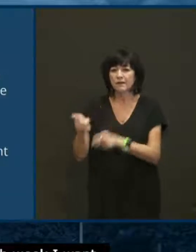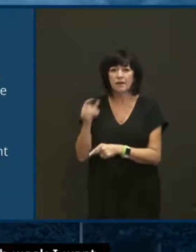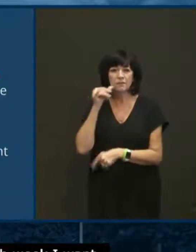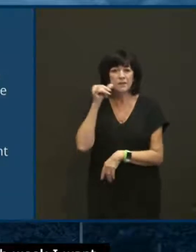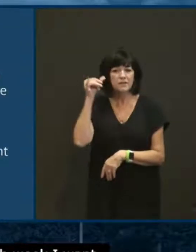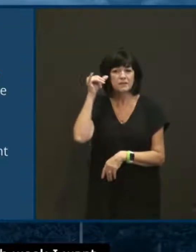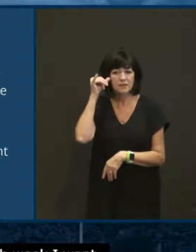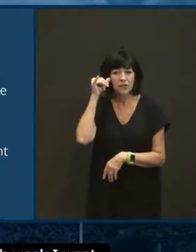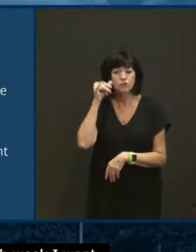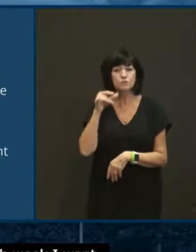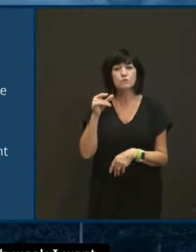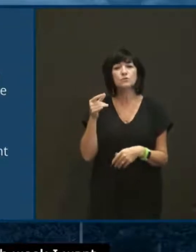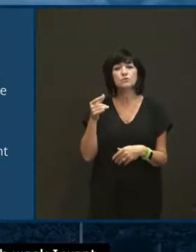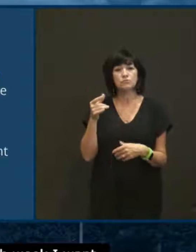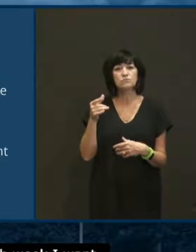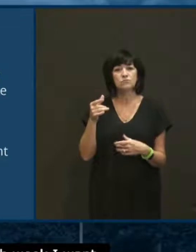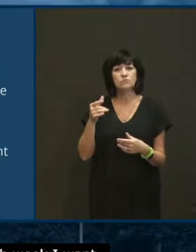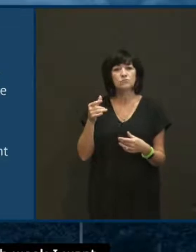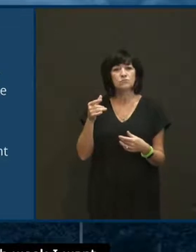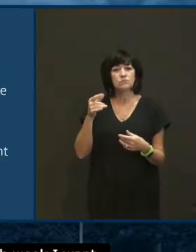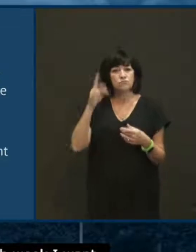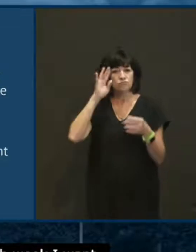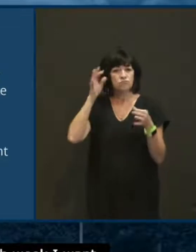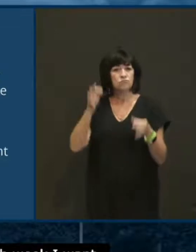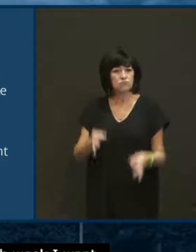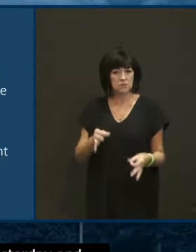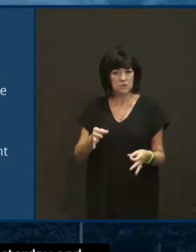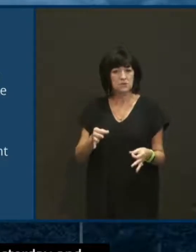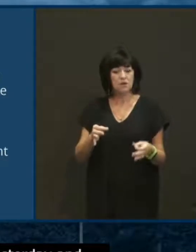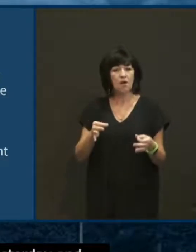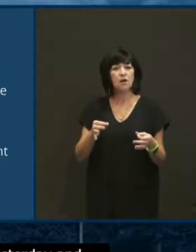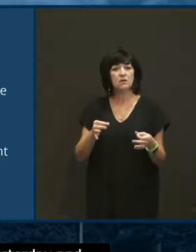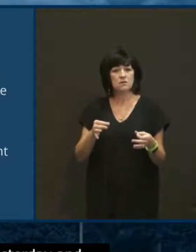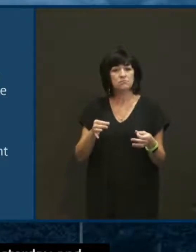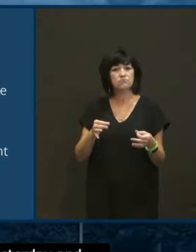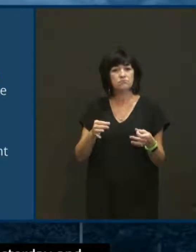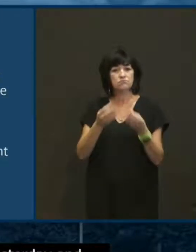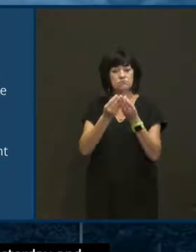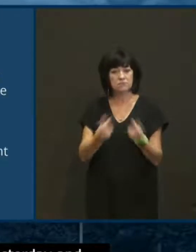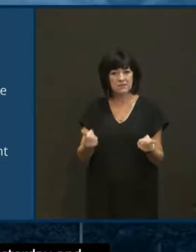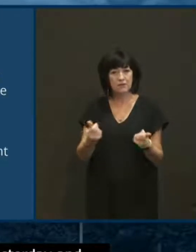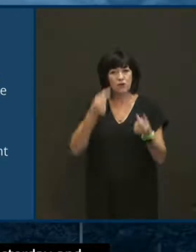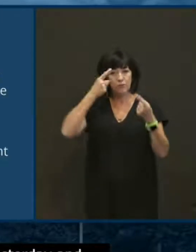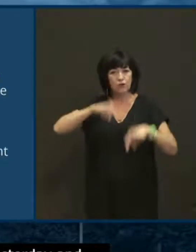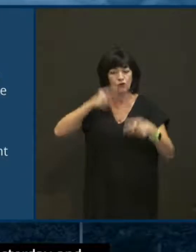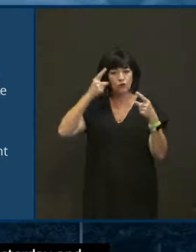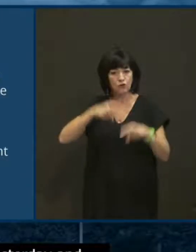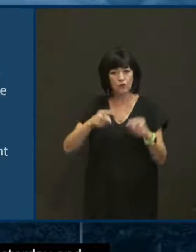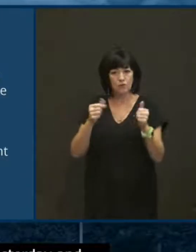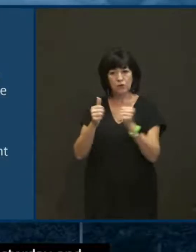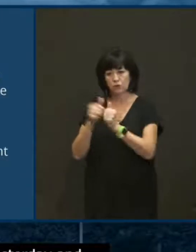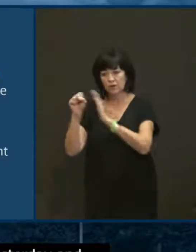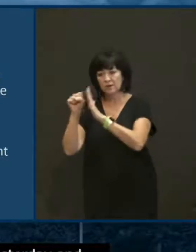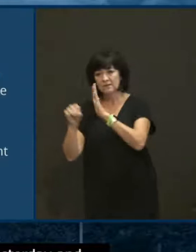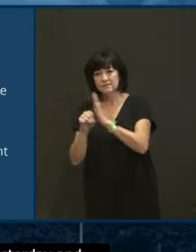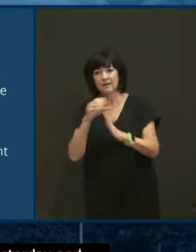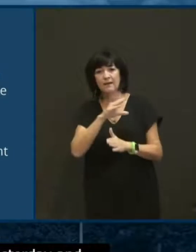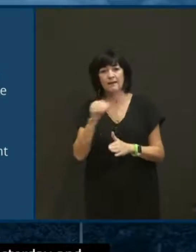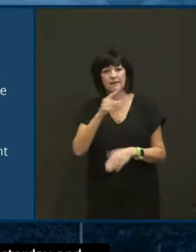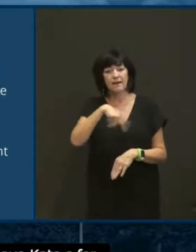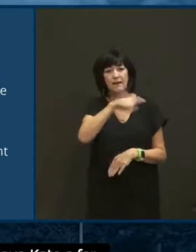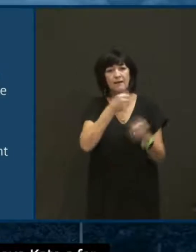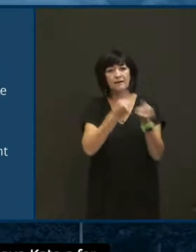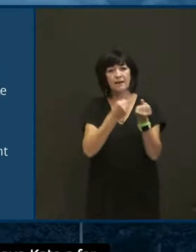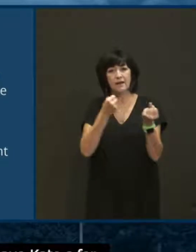accepted a settlement agreement between the state and advocates for low-income children, those